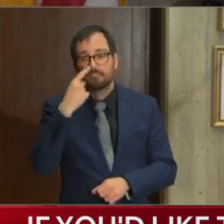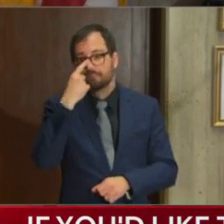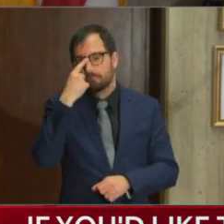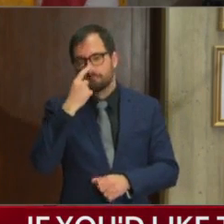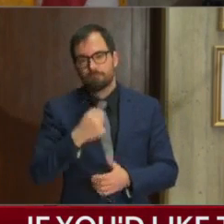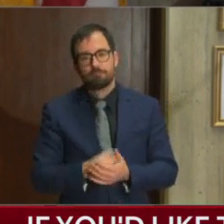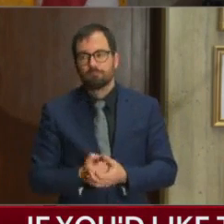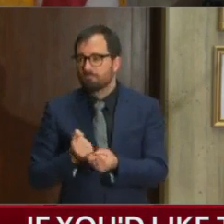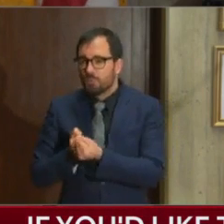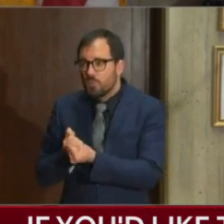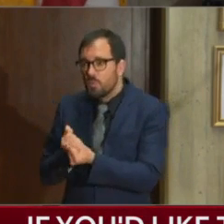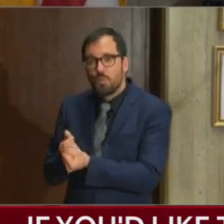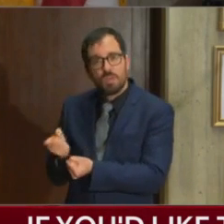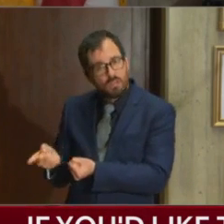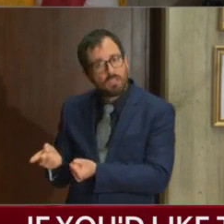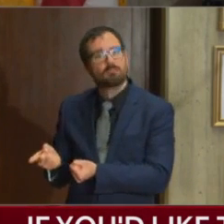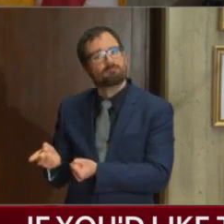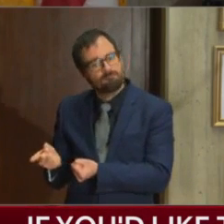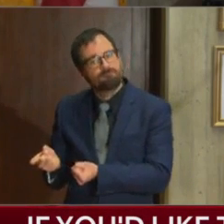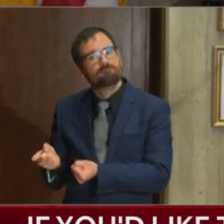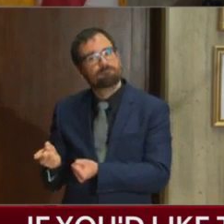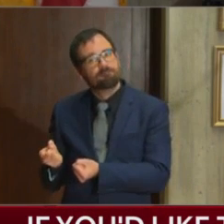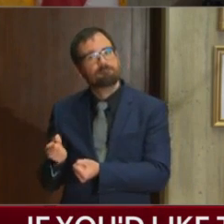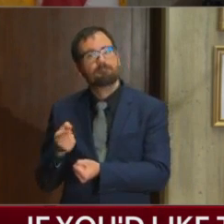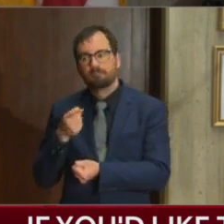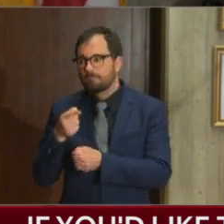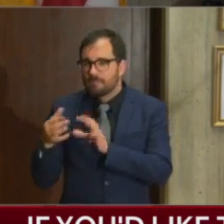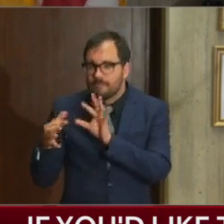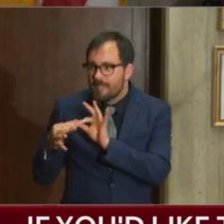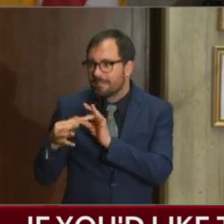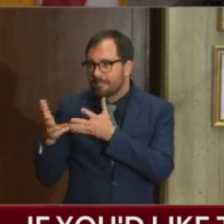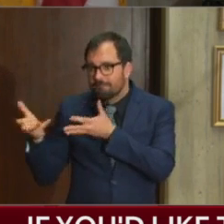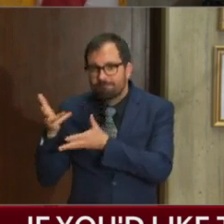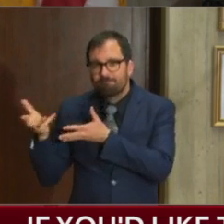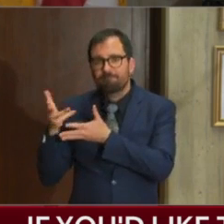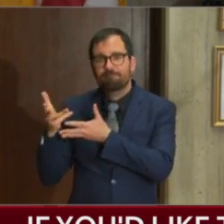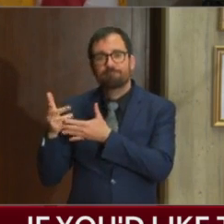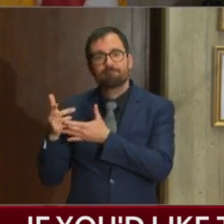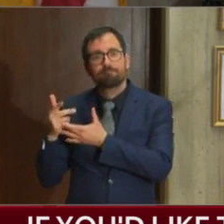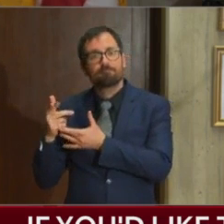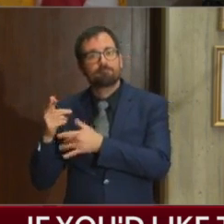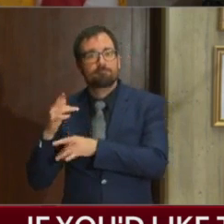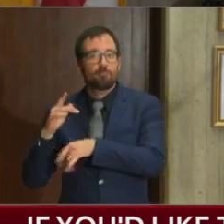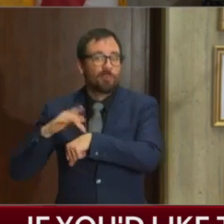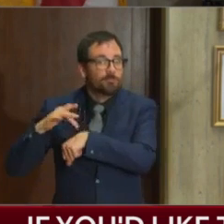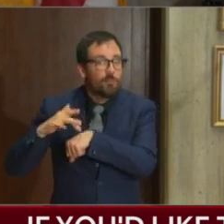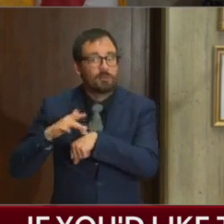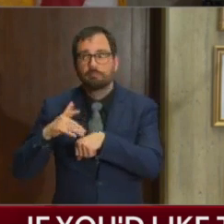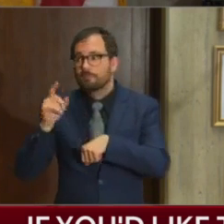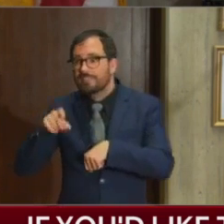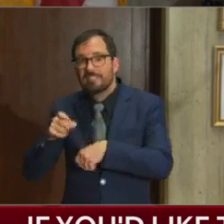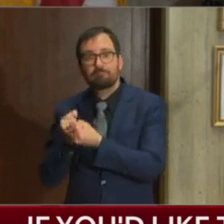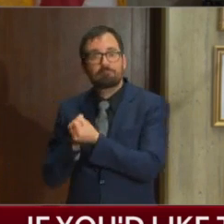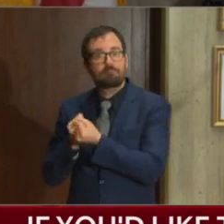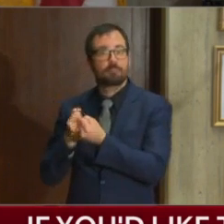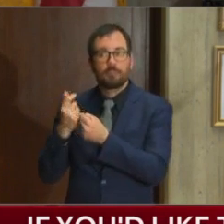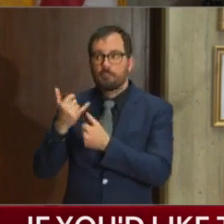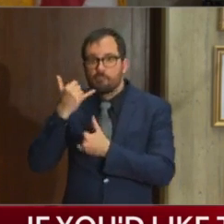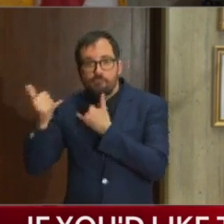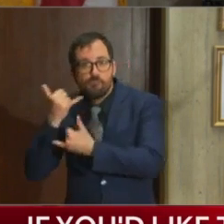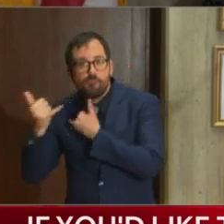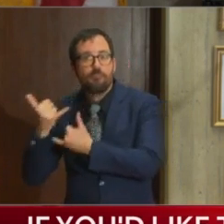texting, emails, video chat, or just a smile across the hallway or a smile across the yard. Let them know they're not